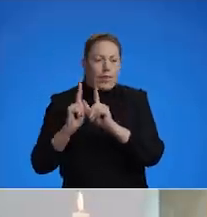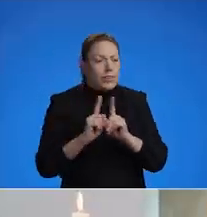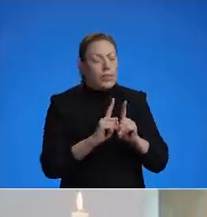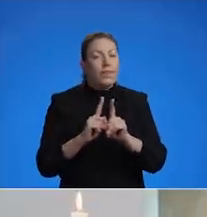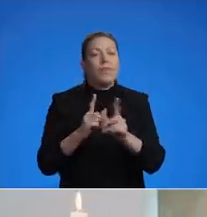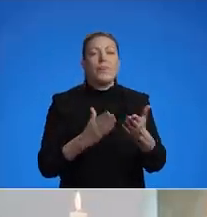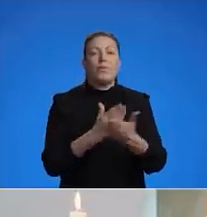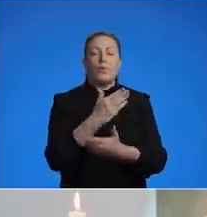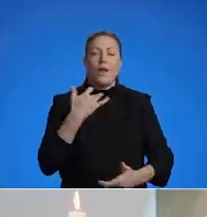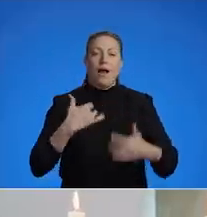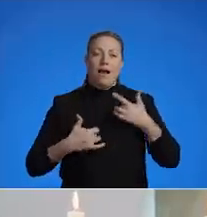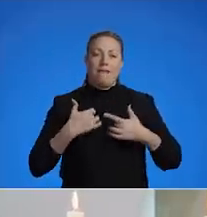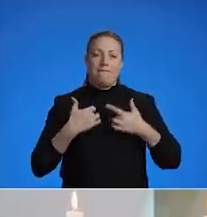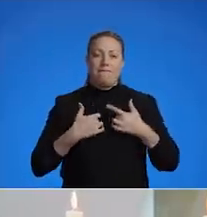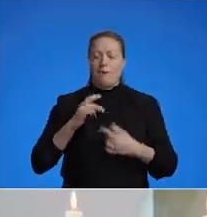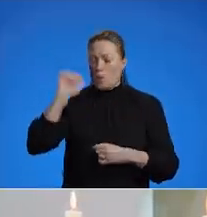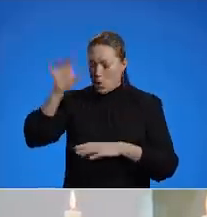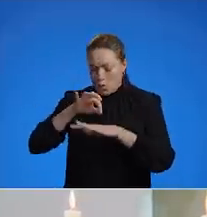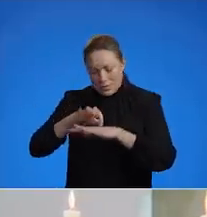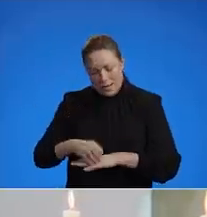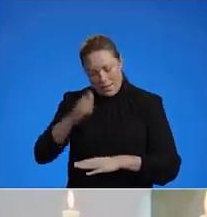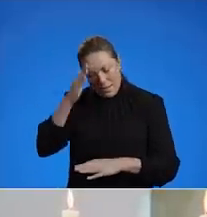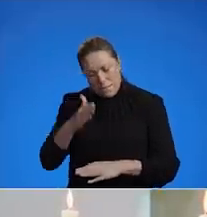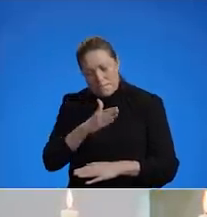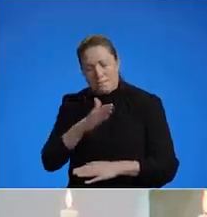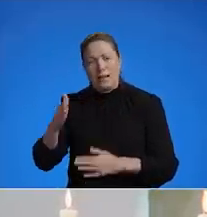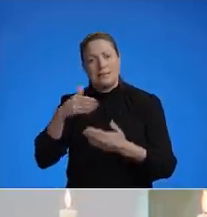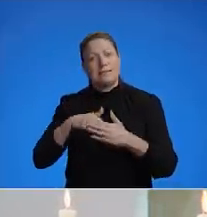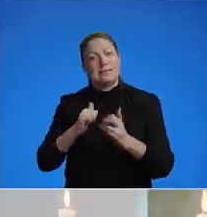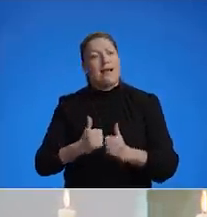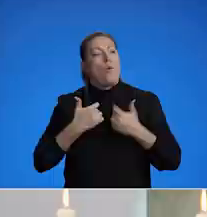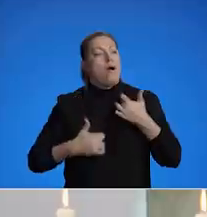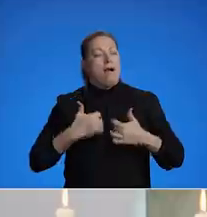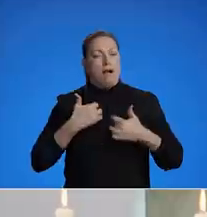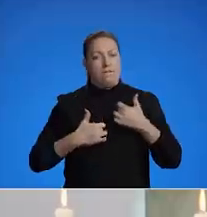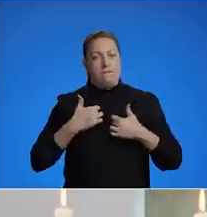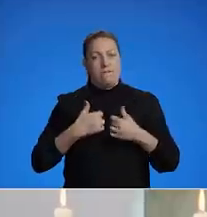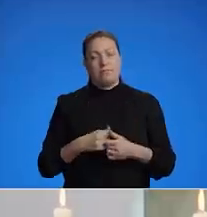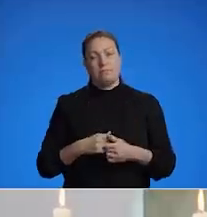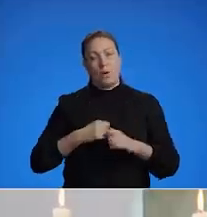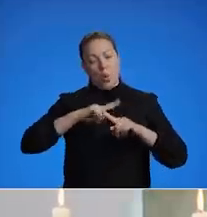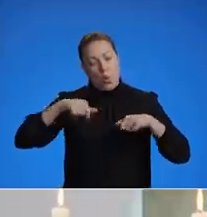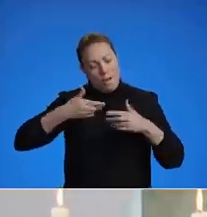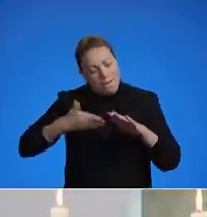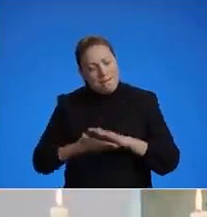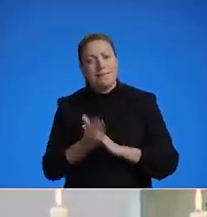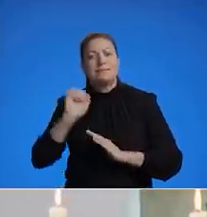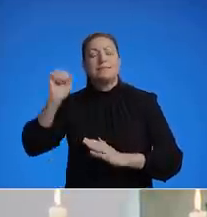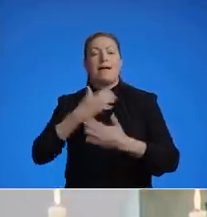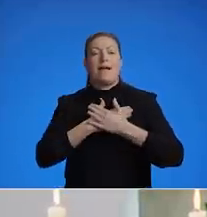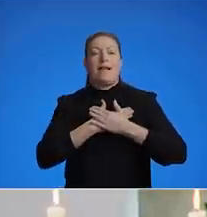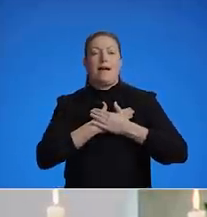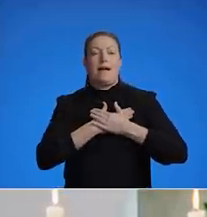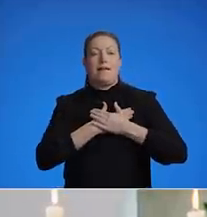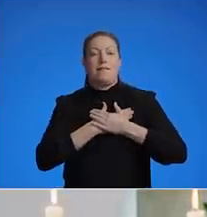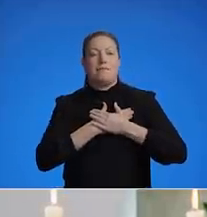life. Blessed indeed is your Son present in our midst when we are gathered by his love and when as once